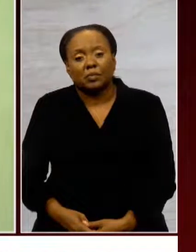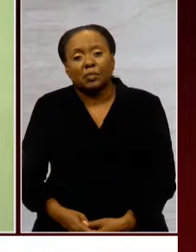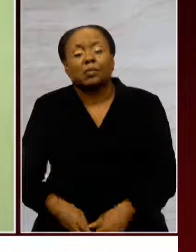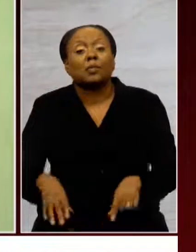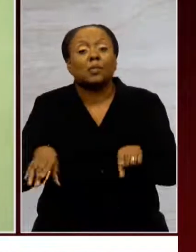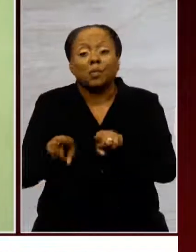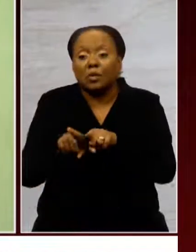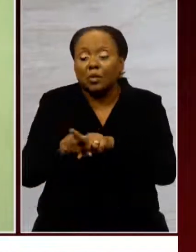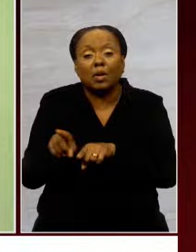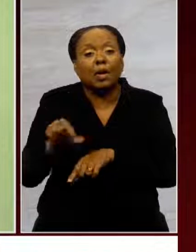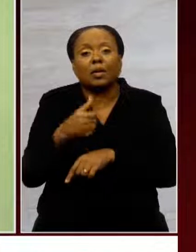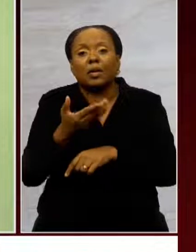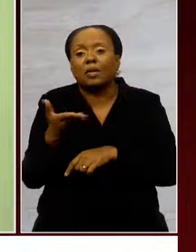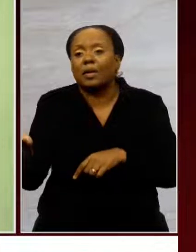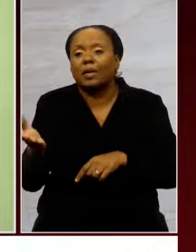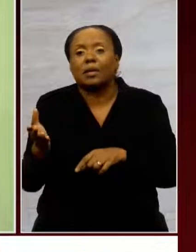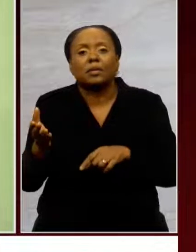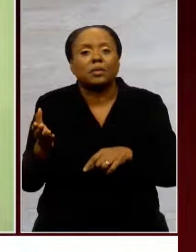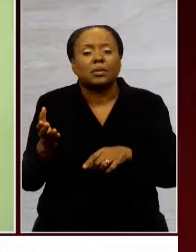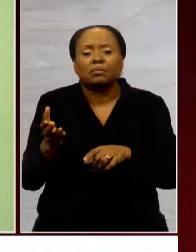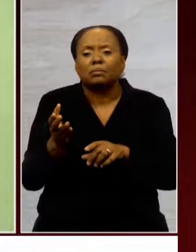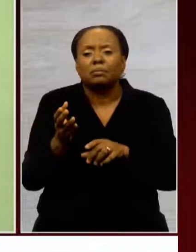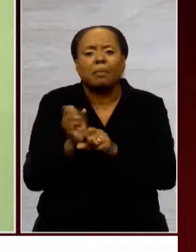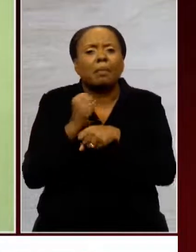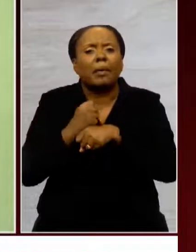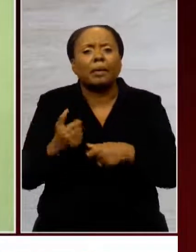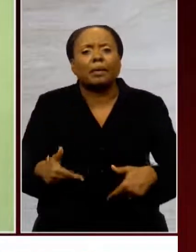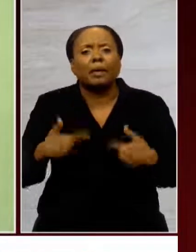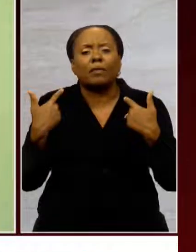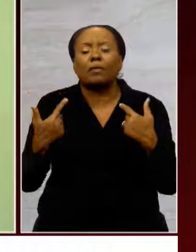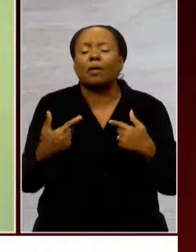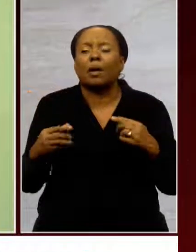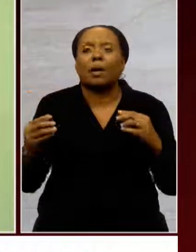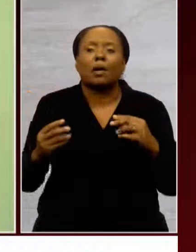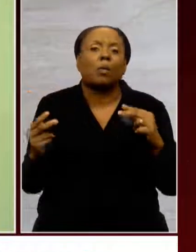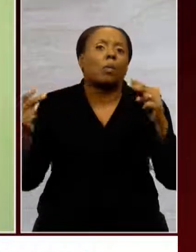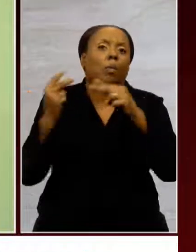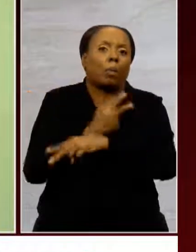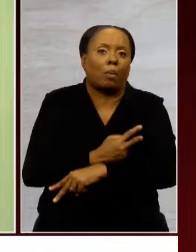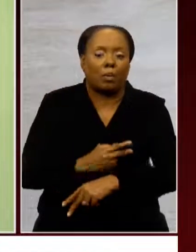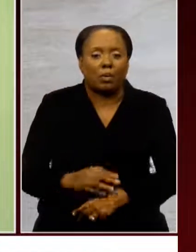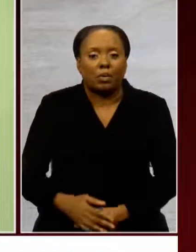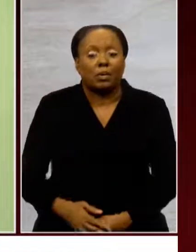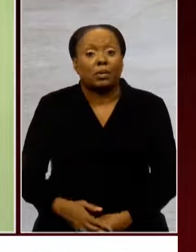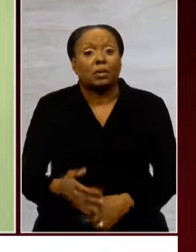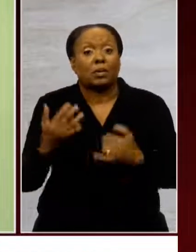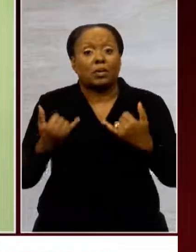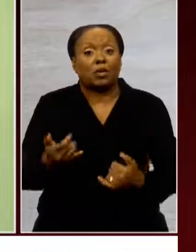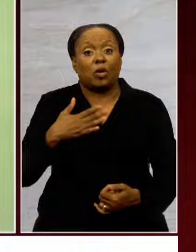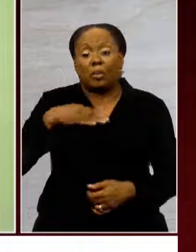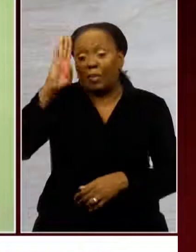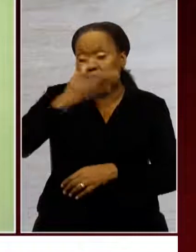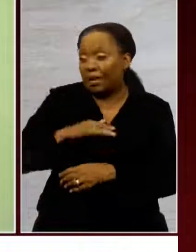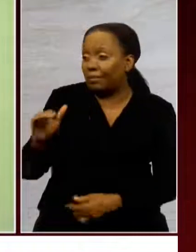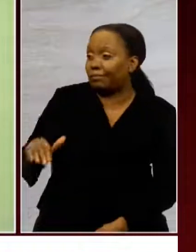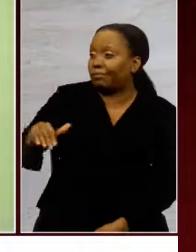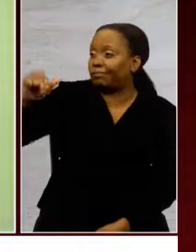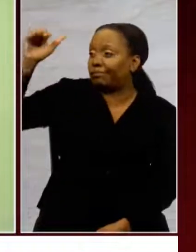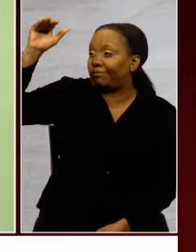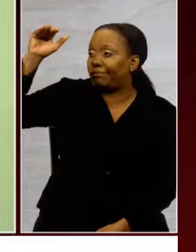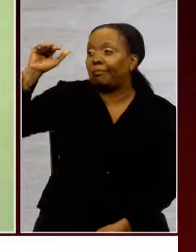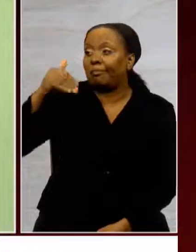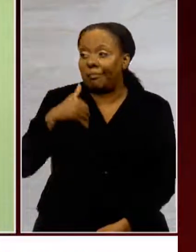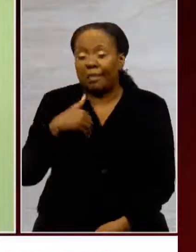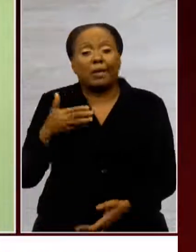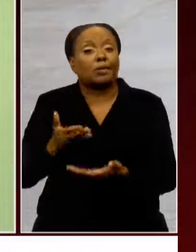life even more difficult. Young man now, he has the right to have his own bank account. He has his right to